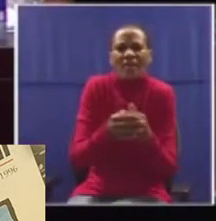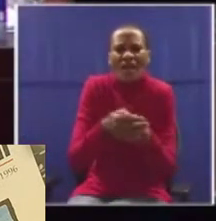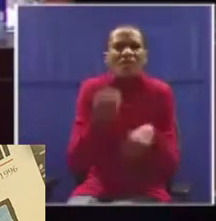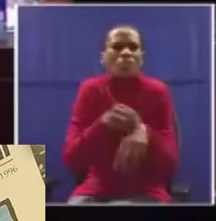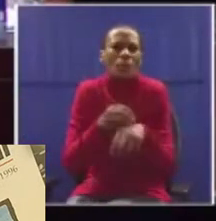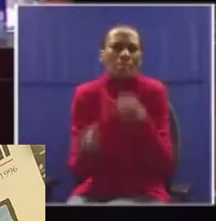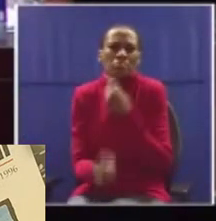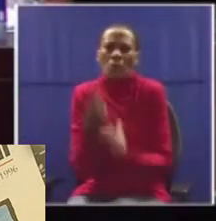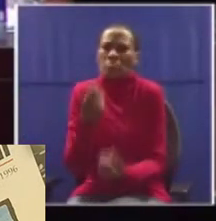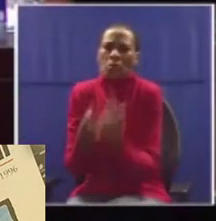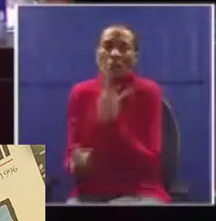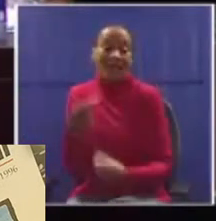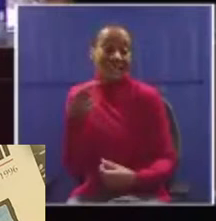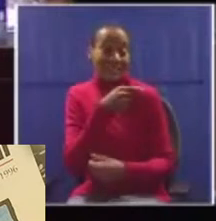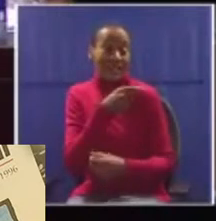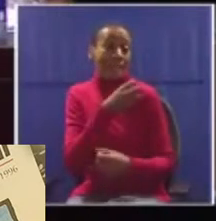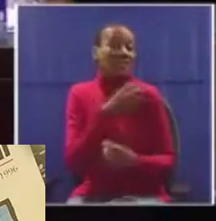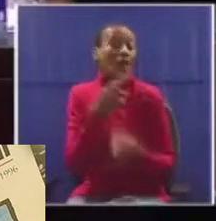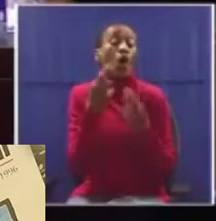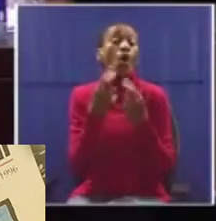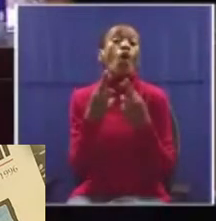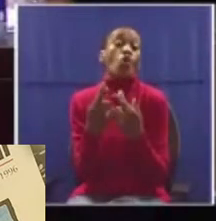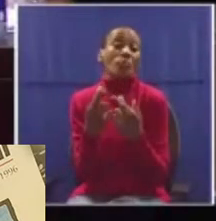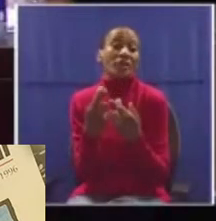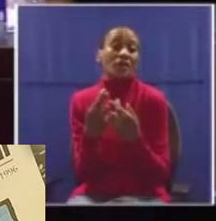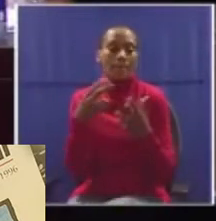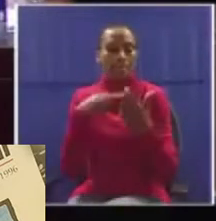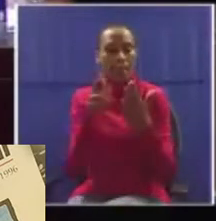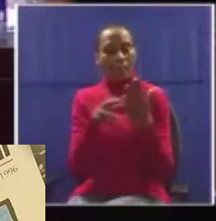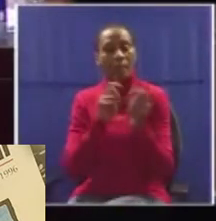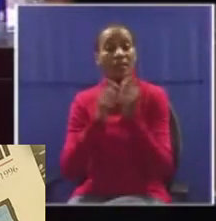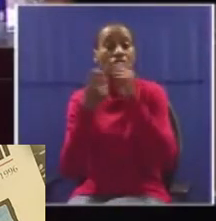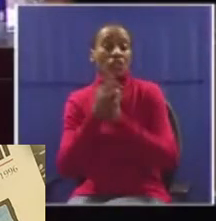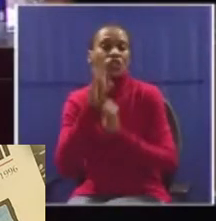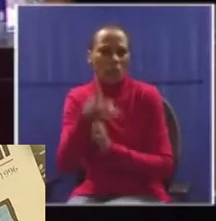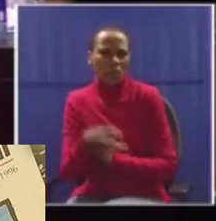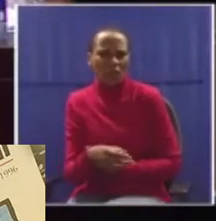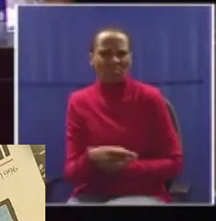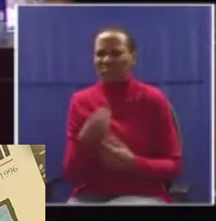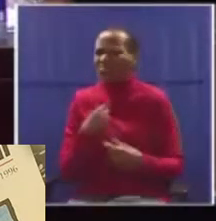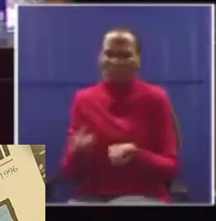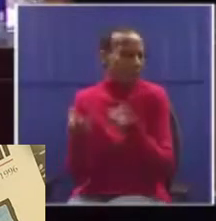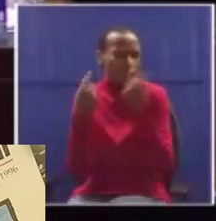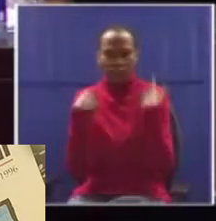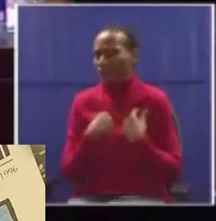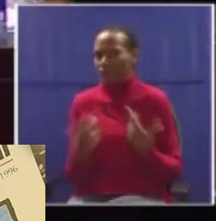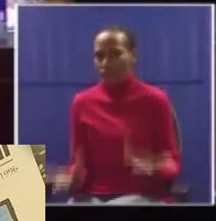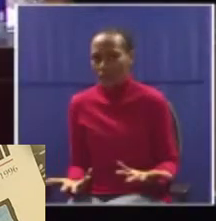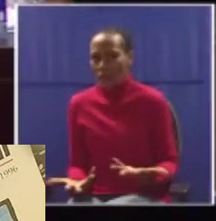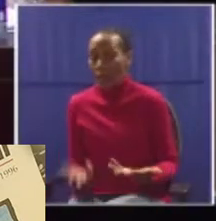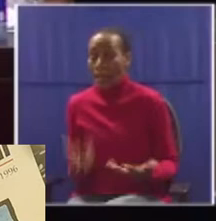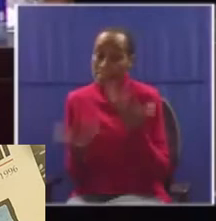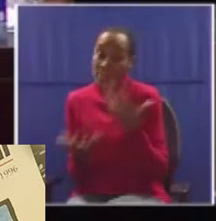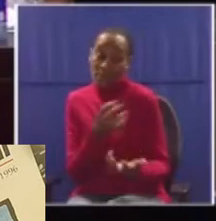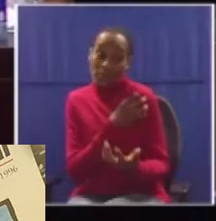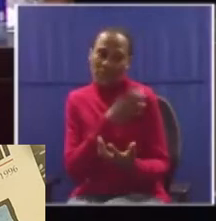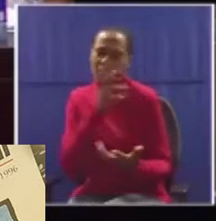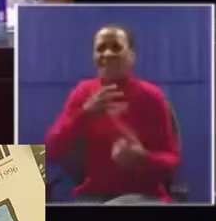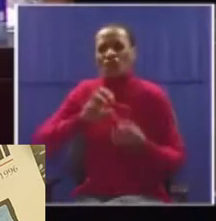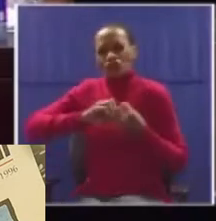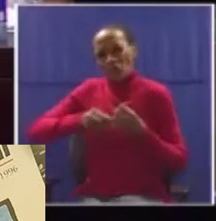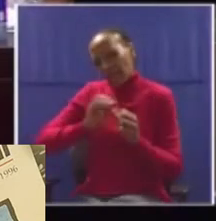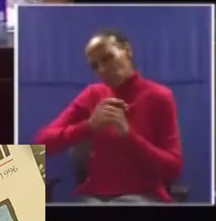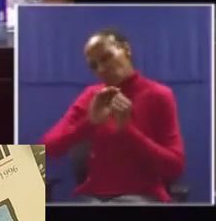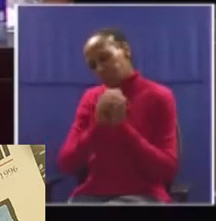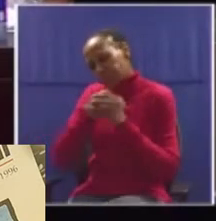from Auditors in the hope of obtaining a better audit outcome that doesn't make any sense unless it is designed to cover up the involvement